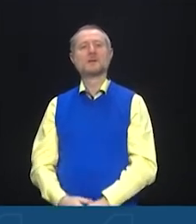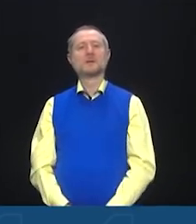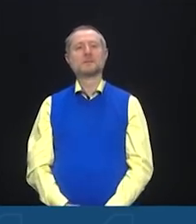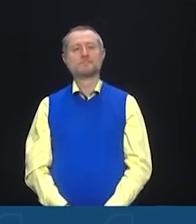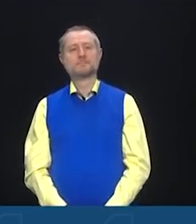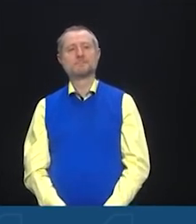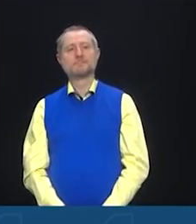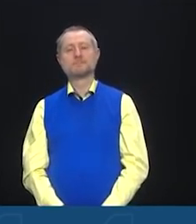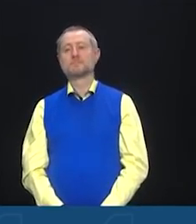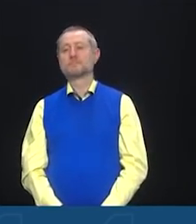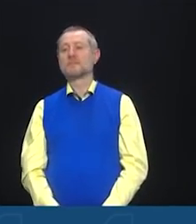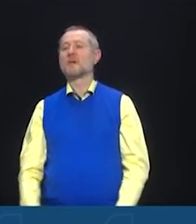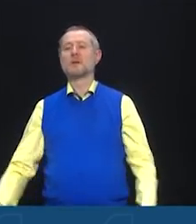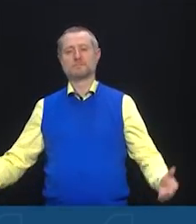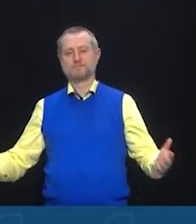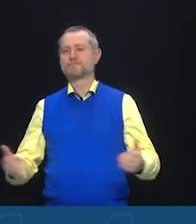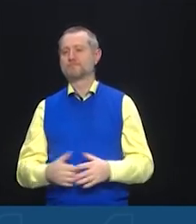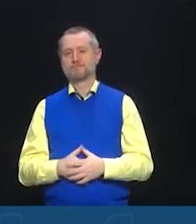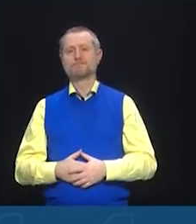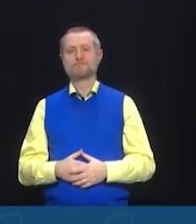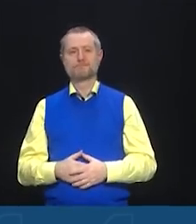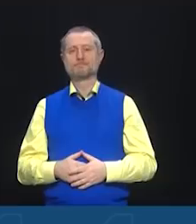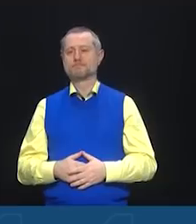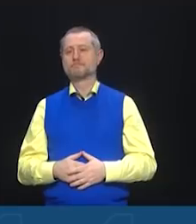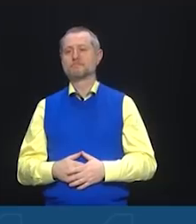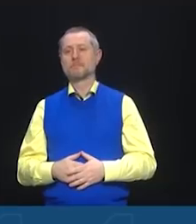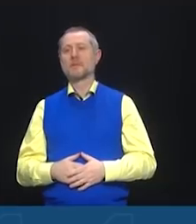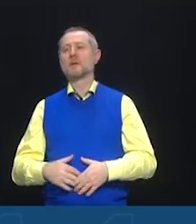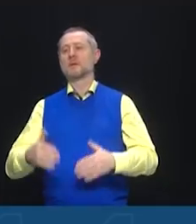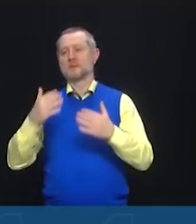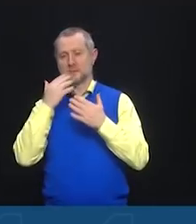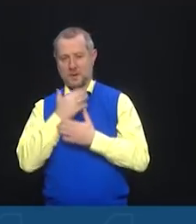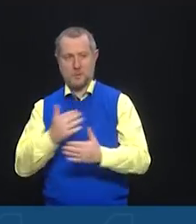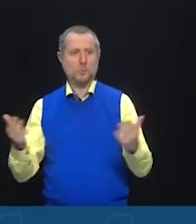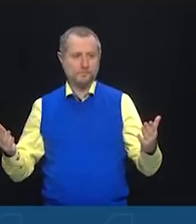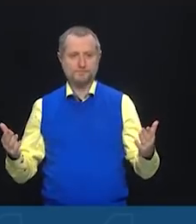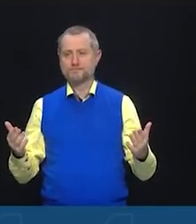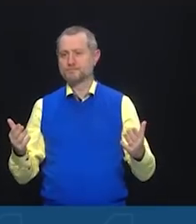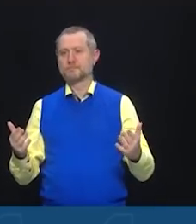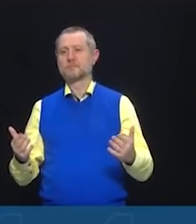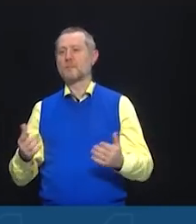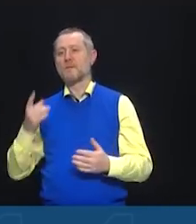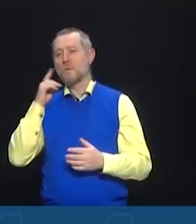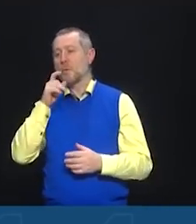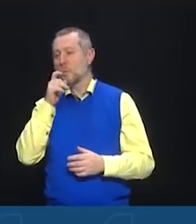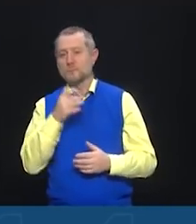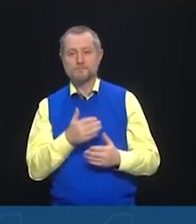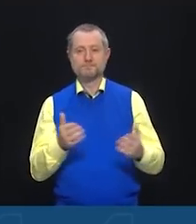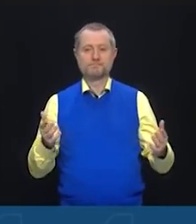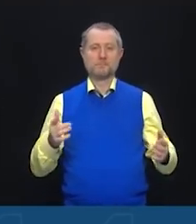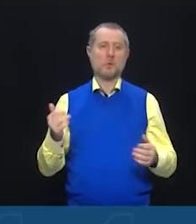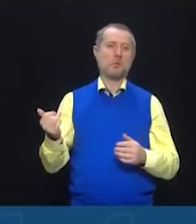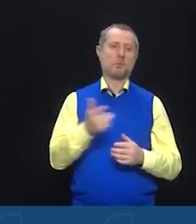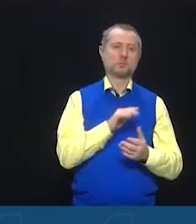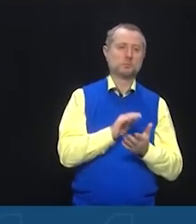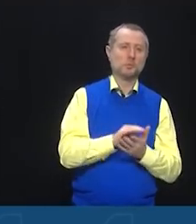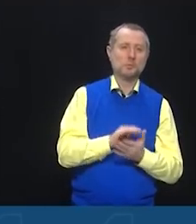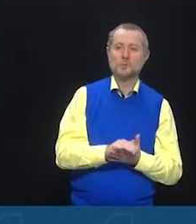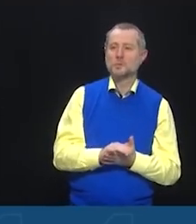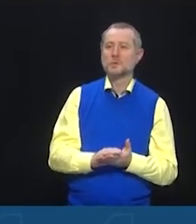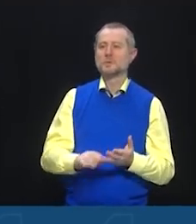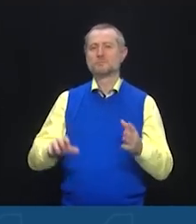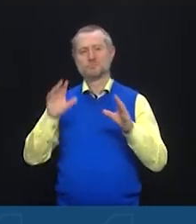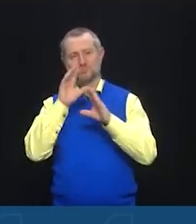review. So this is a huge thank you to all the school districts, the superintendents,